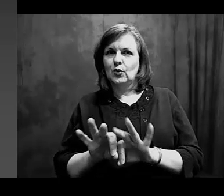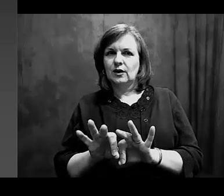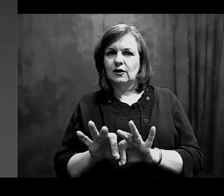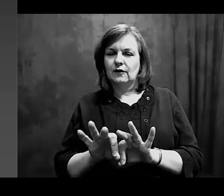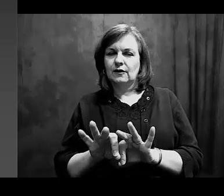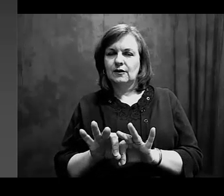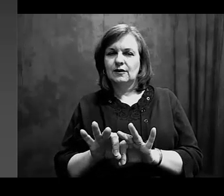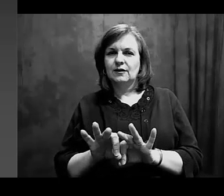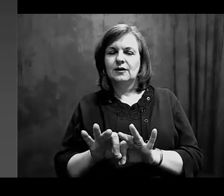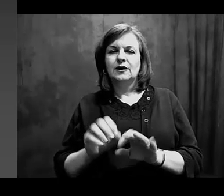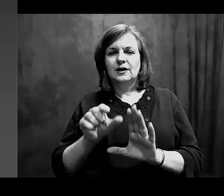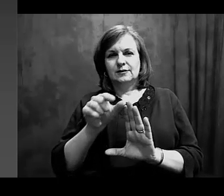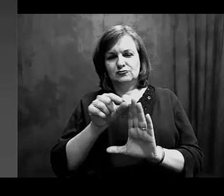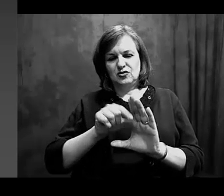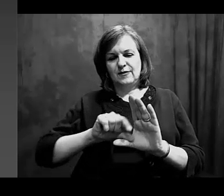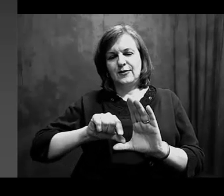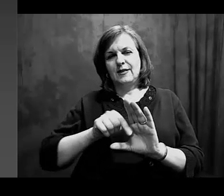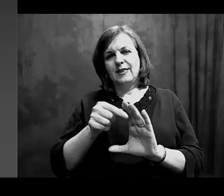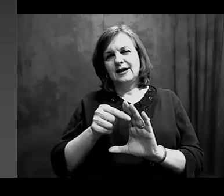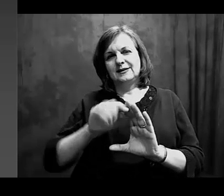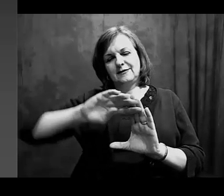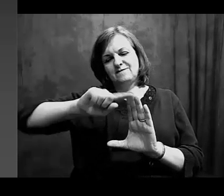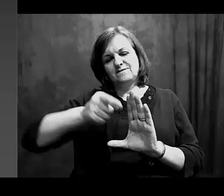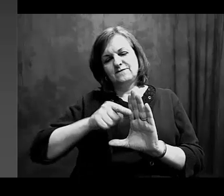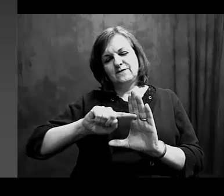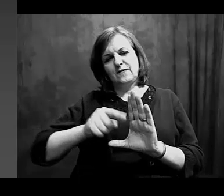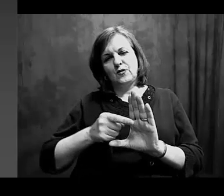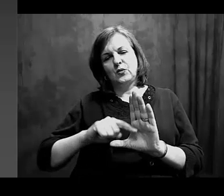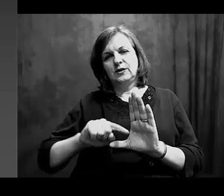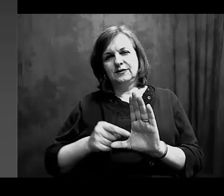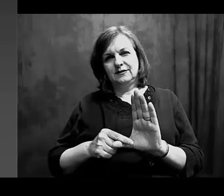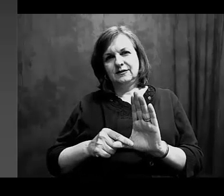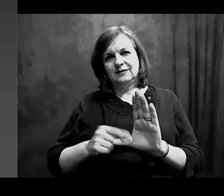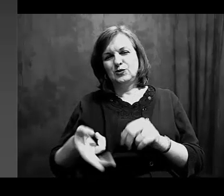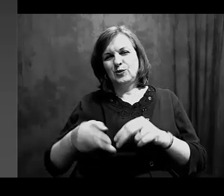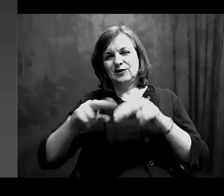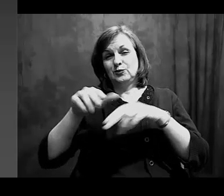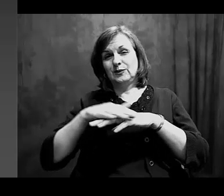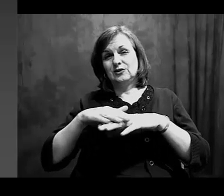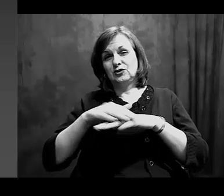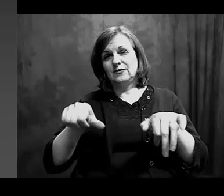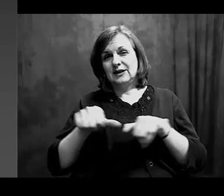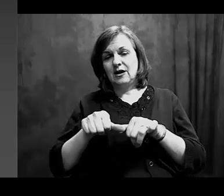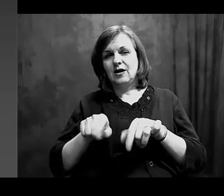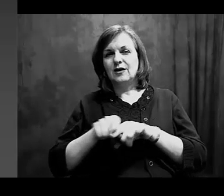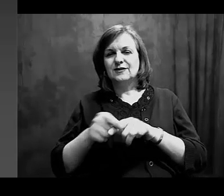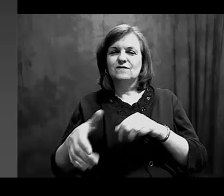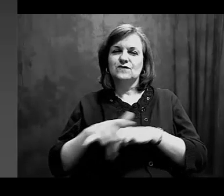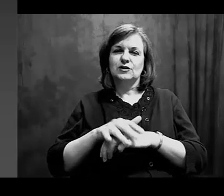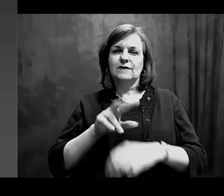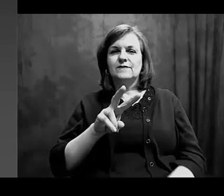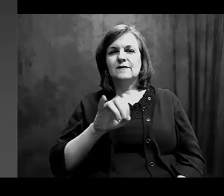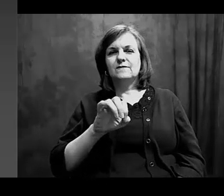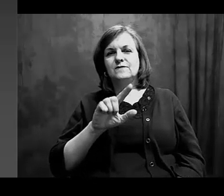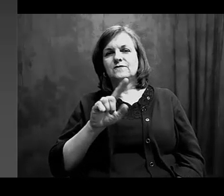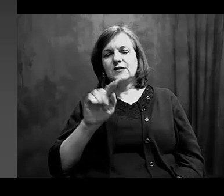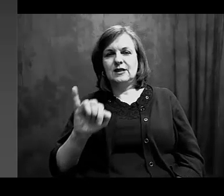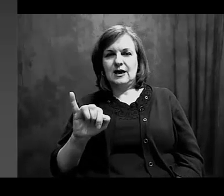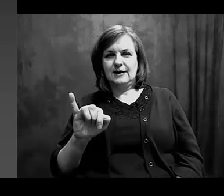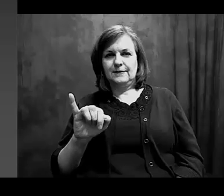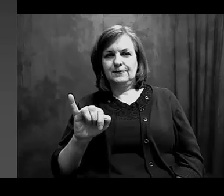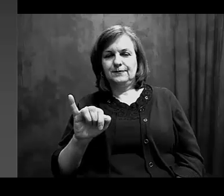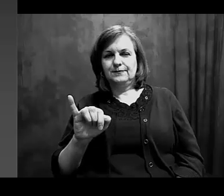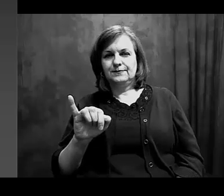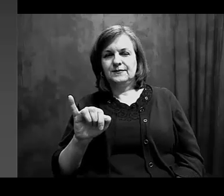contract in two different ways and do peristalsis. So just like we saw peristalsis in your esophagus, we'll see it again here, and